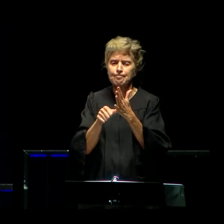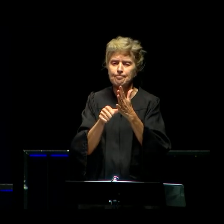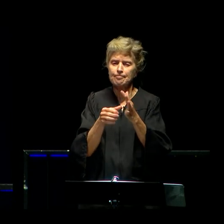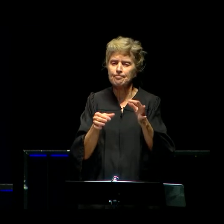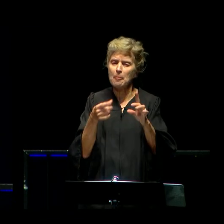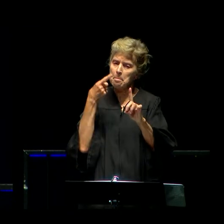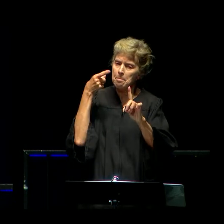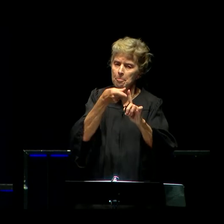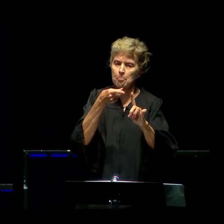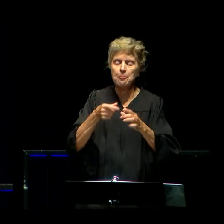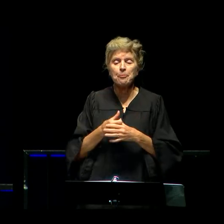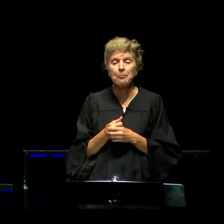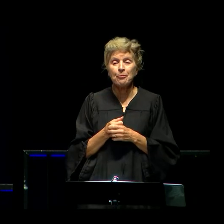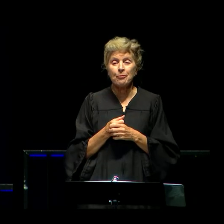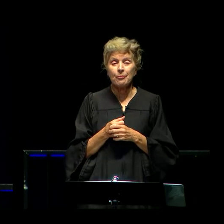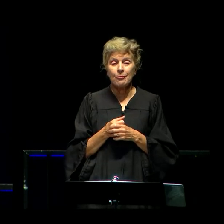thing.